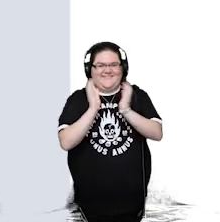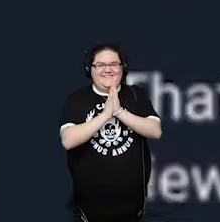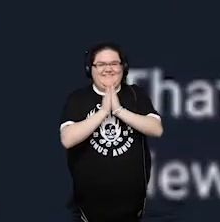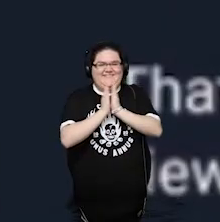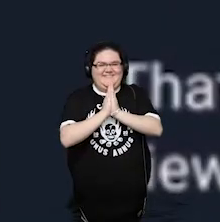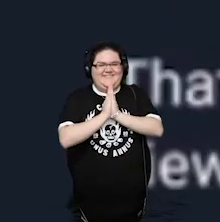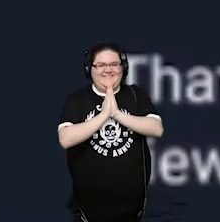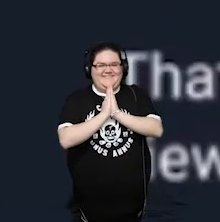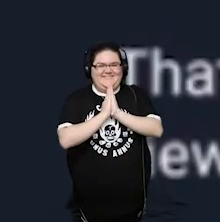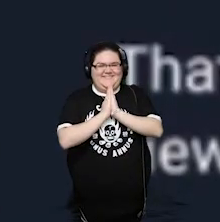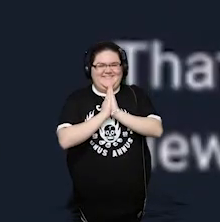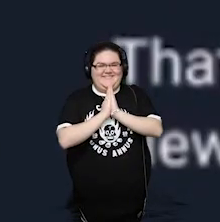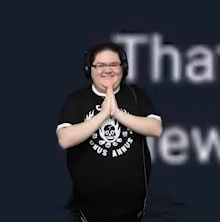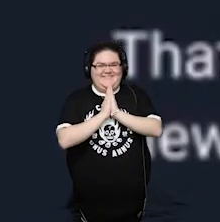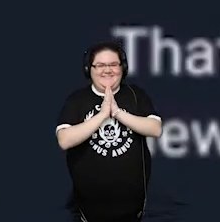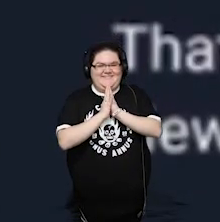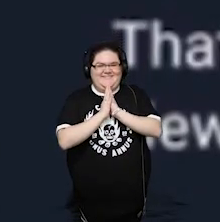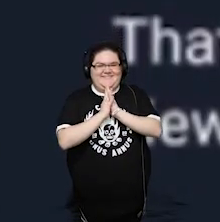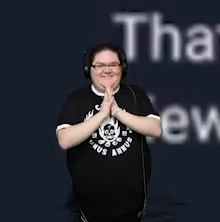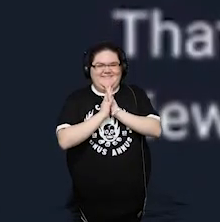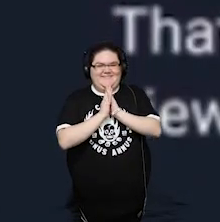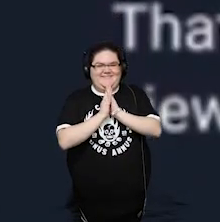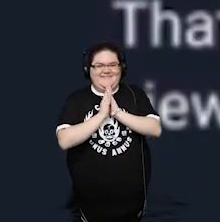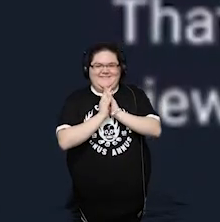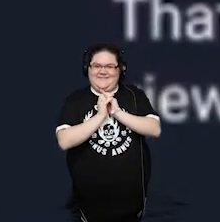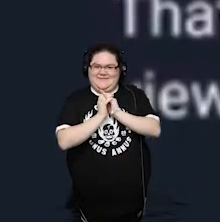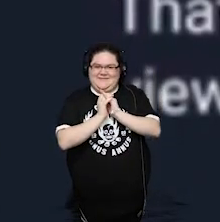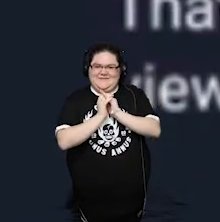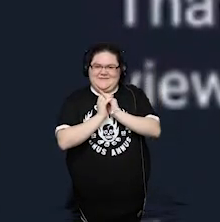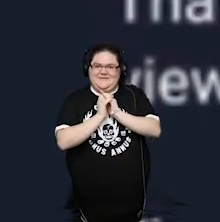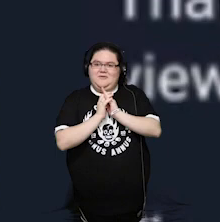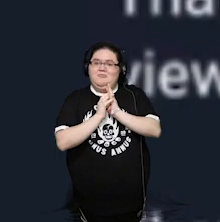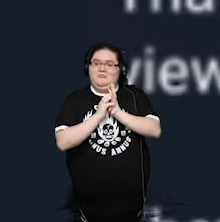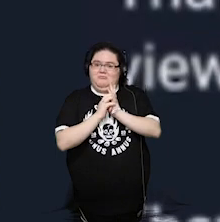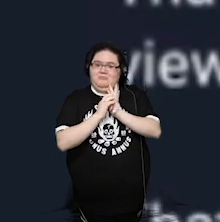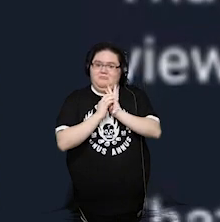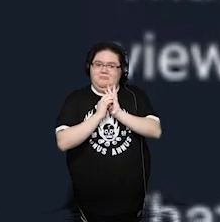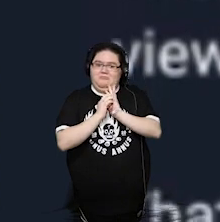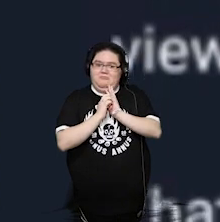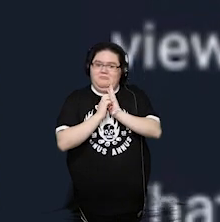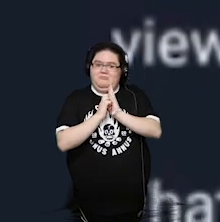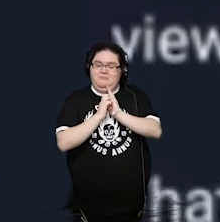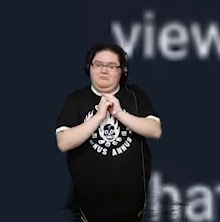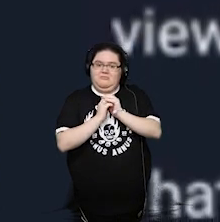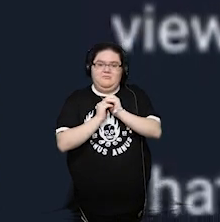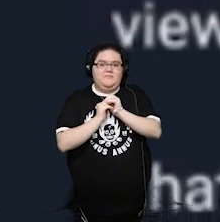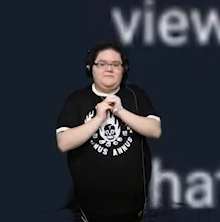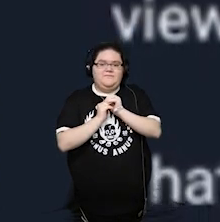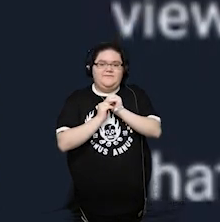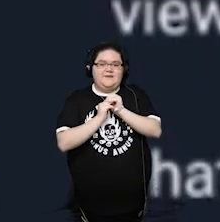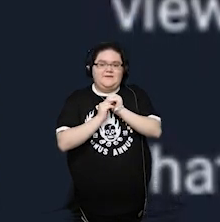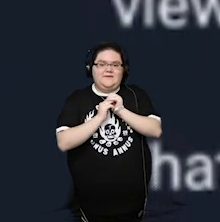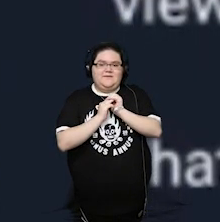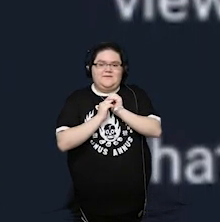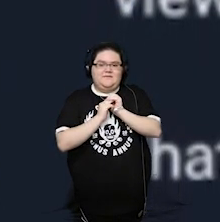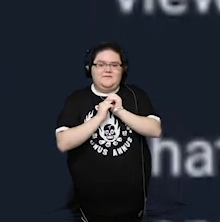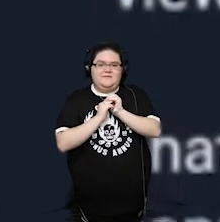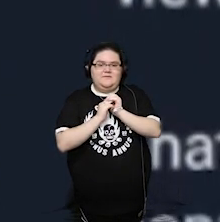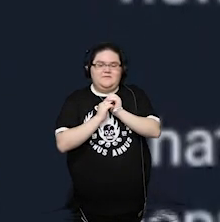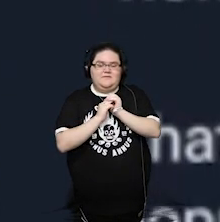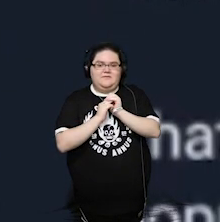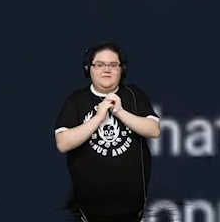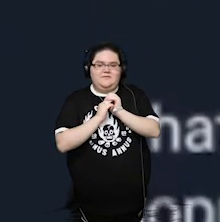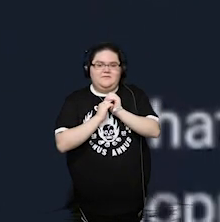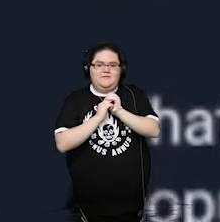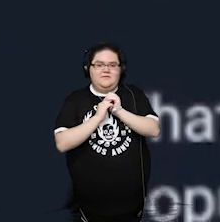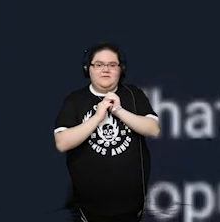appreciate that. The Sidemen channel has had 7.5 million unique viewers in the past 30 days, 40% of them in the UK, which means we had